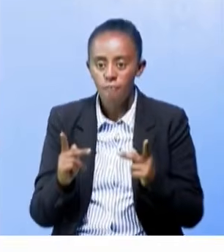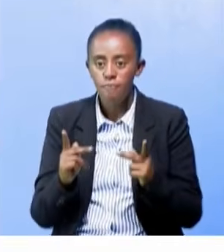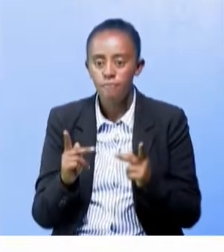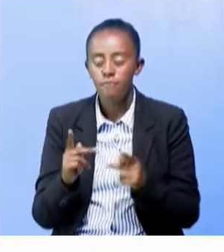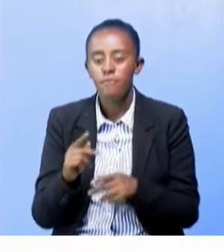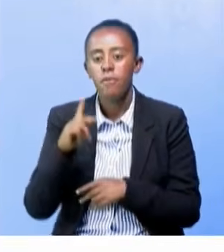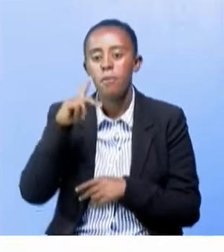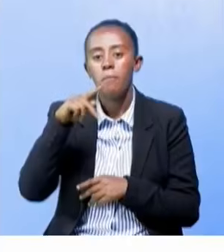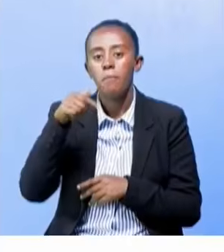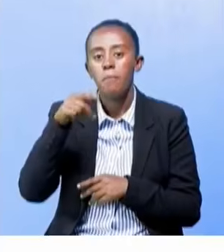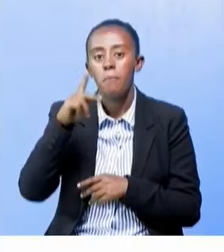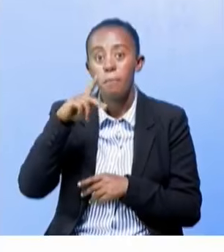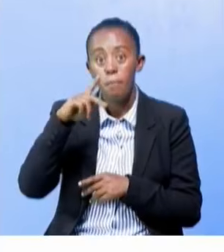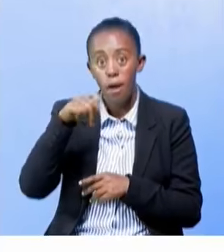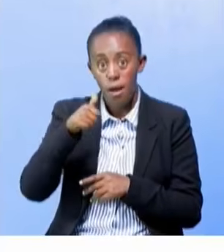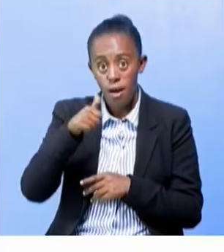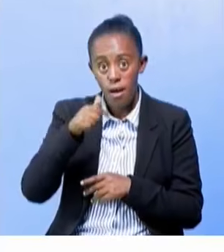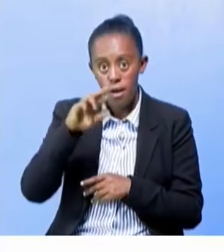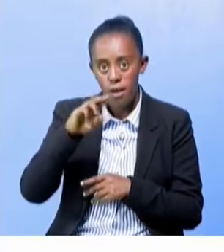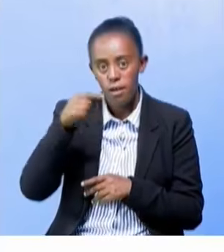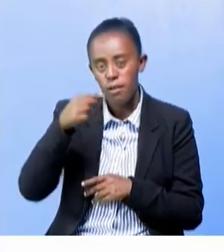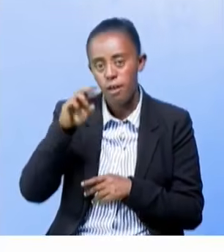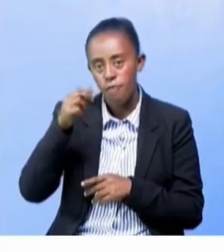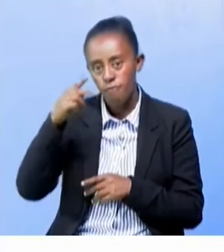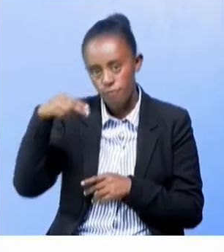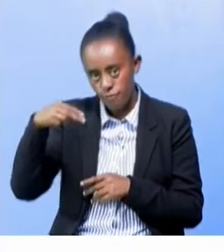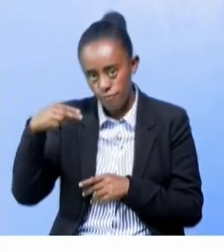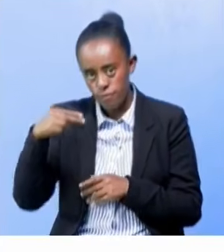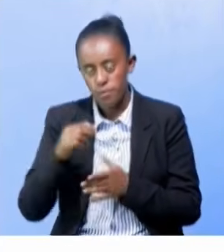A cause and